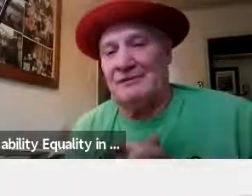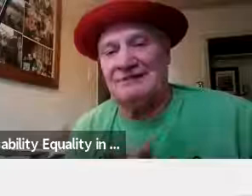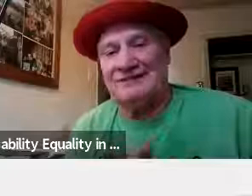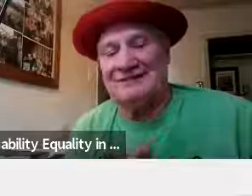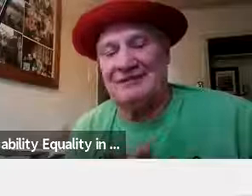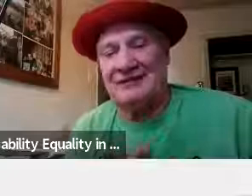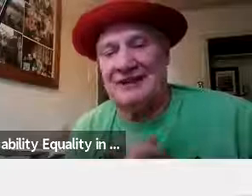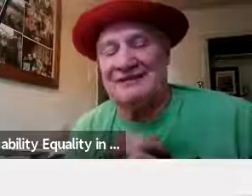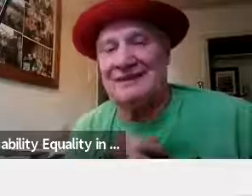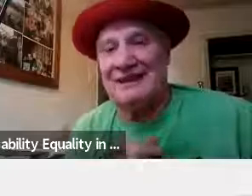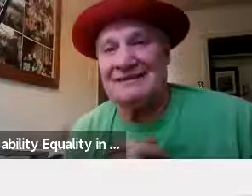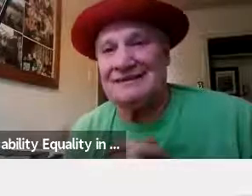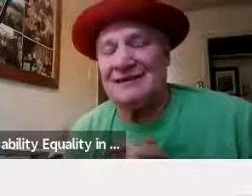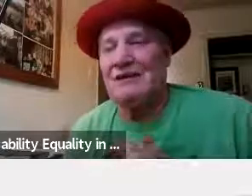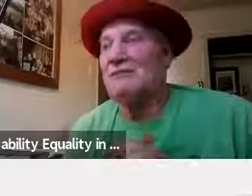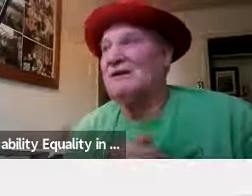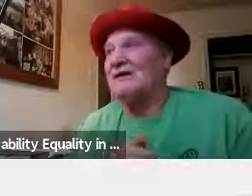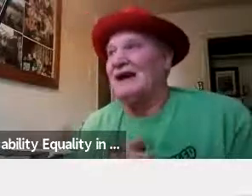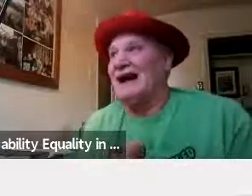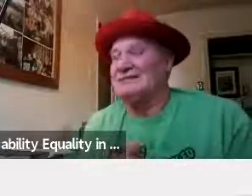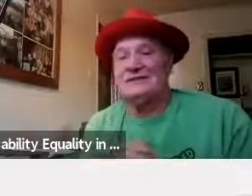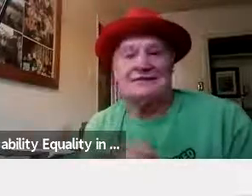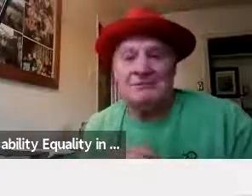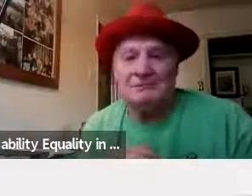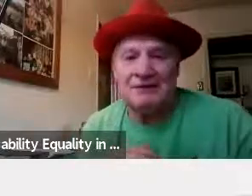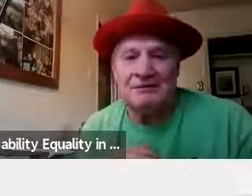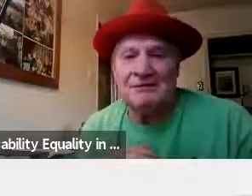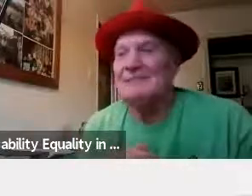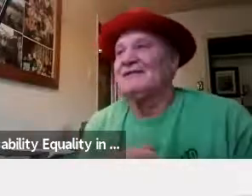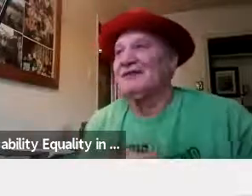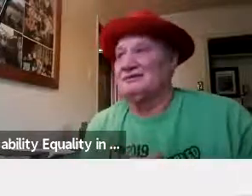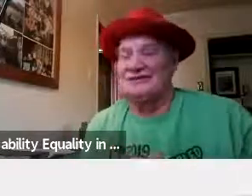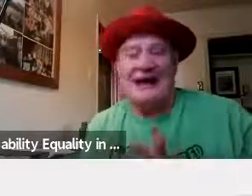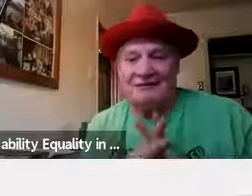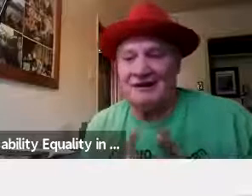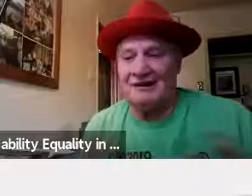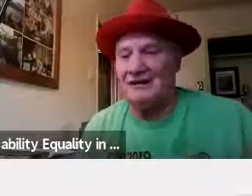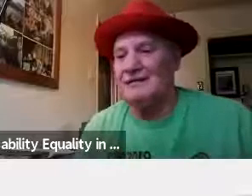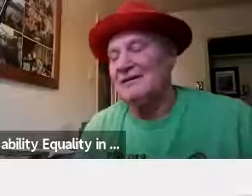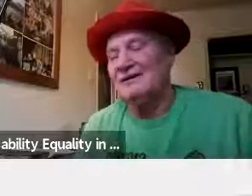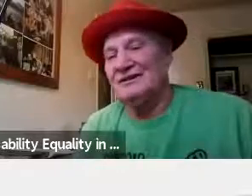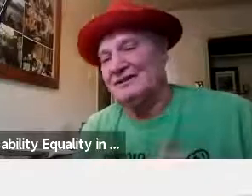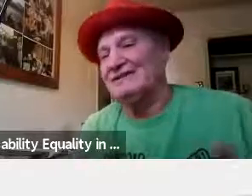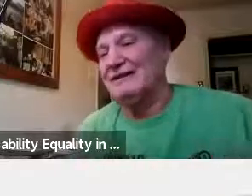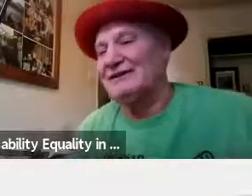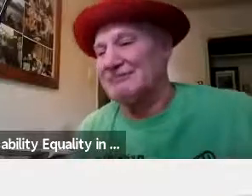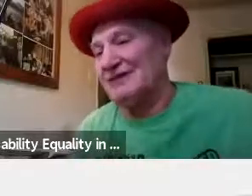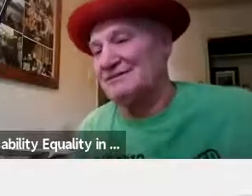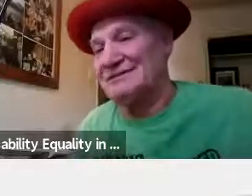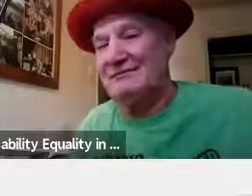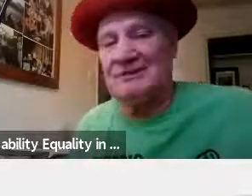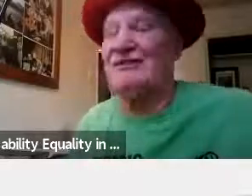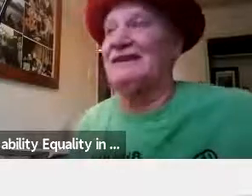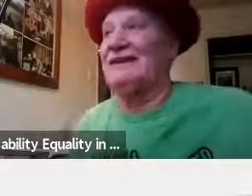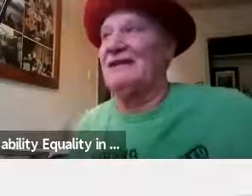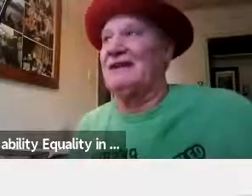of the presidents of the United States were actually disabled people, not just FDR. The other thing that is really